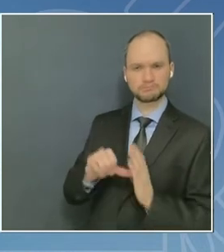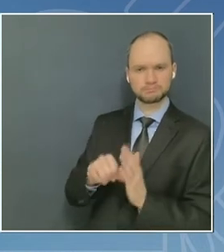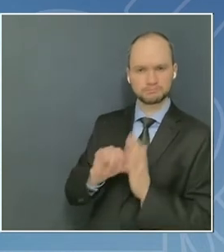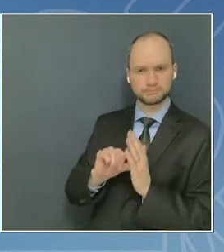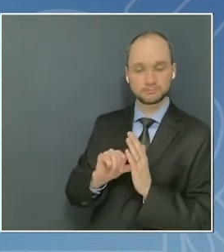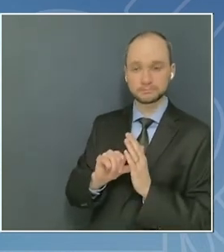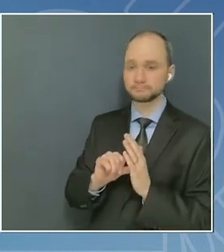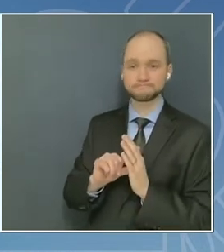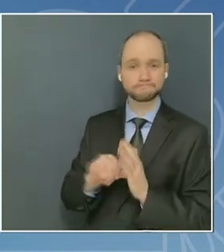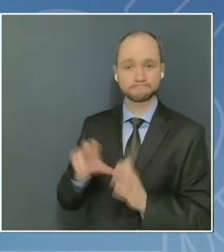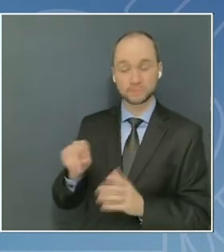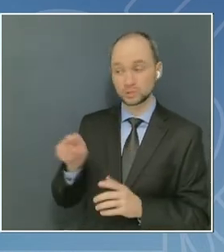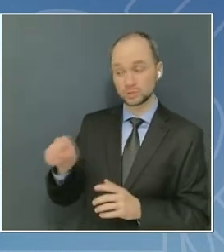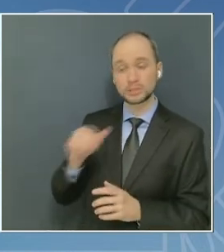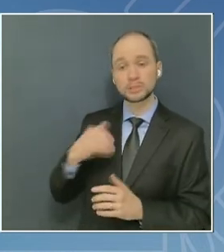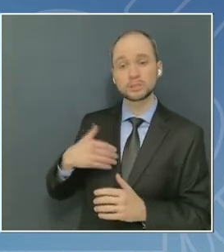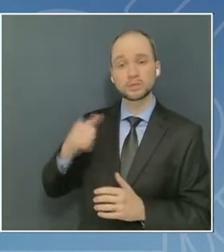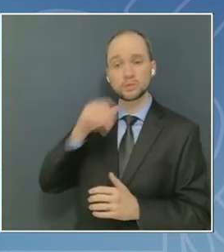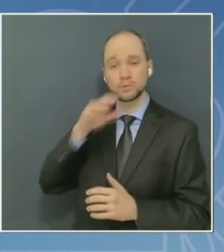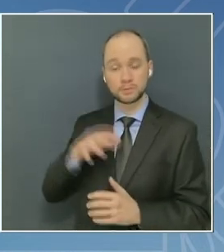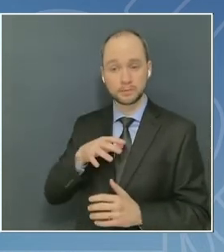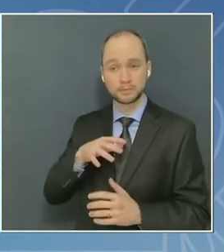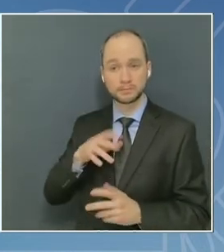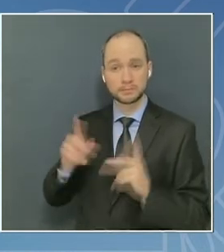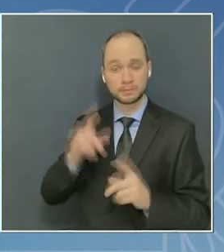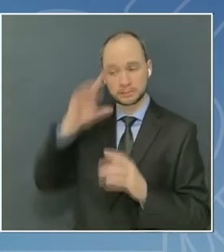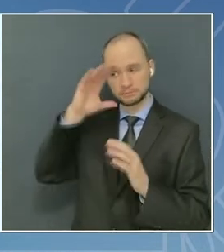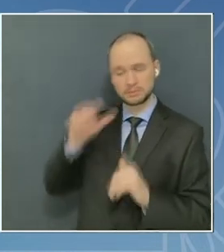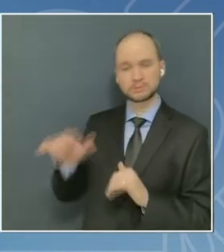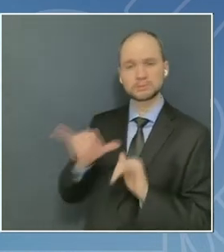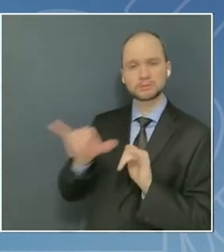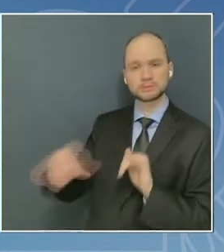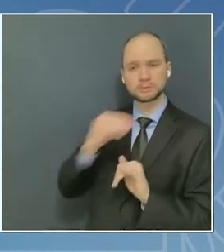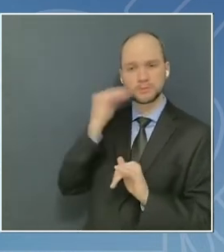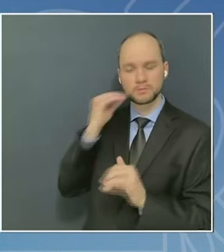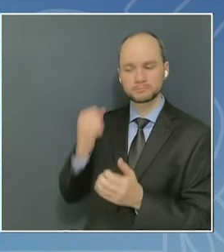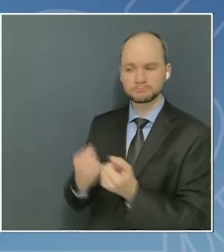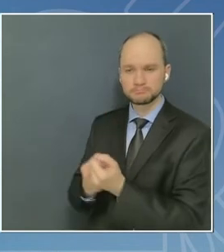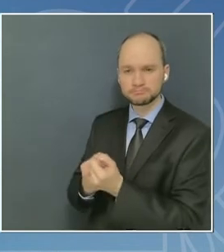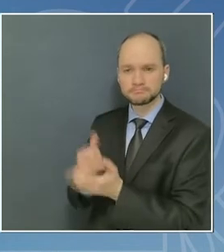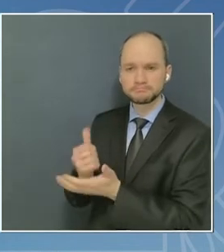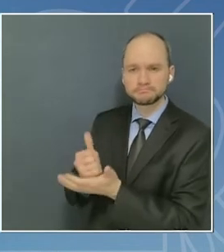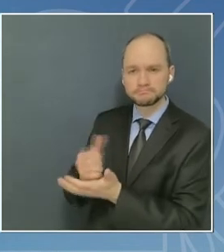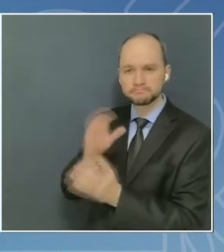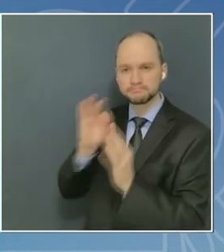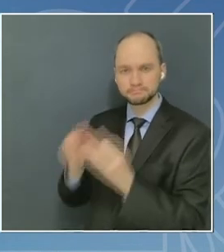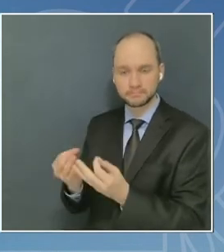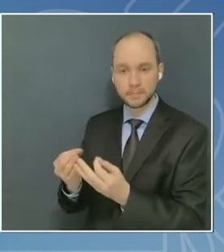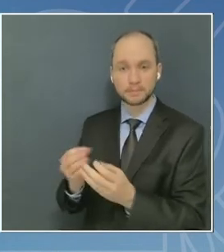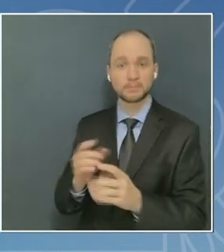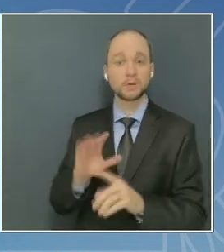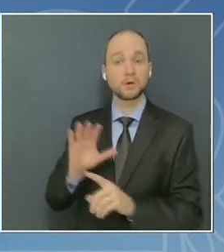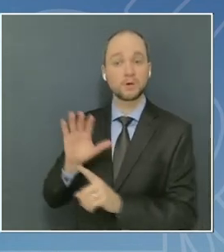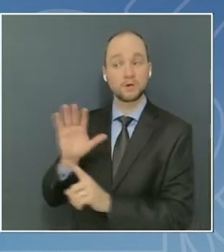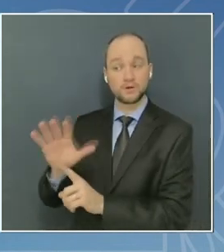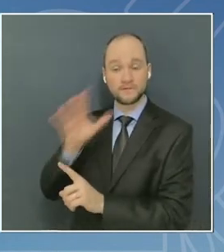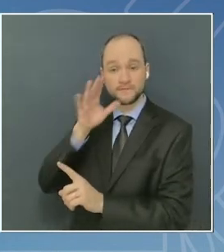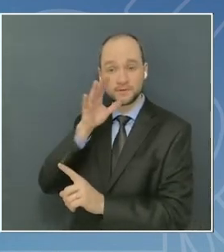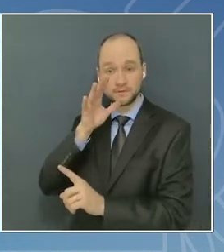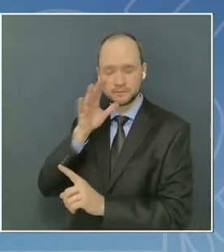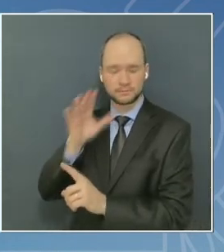a younger woman, to stay and help the family. And so her father, my grandpa, found her